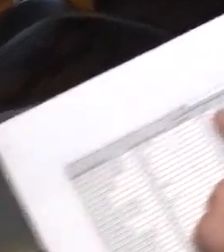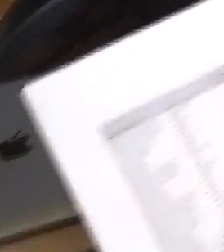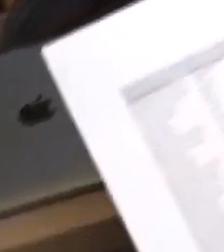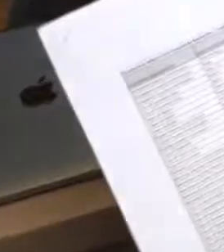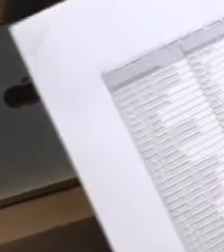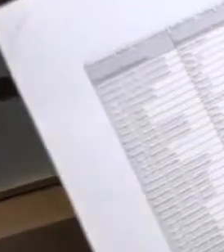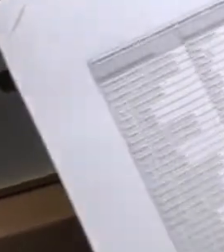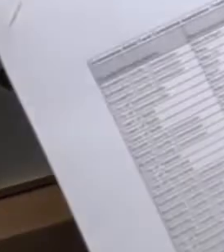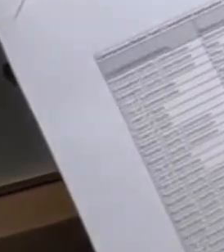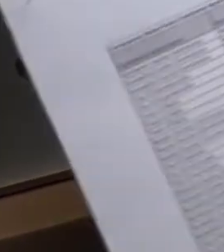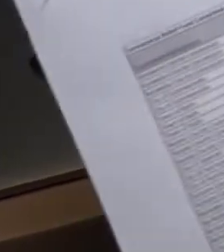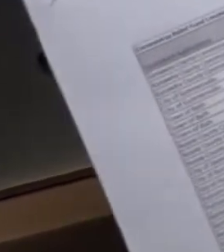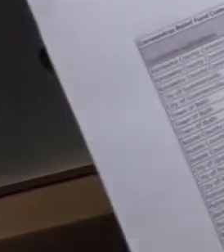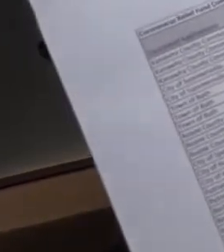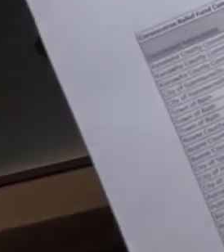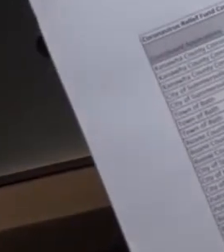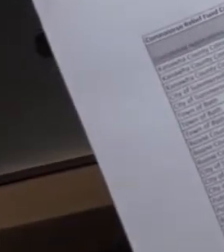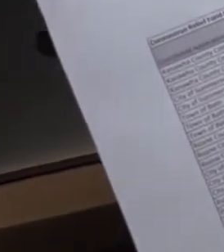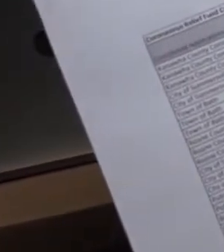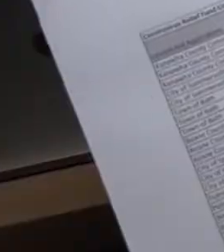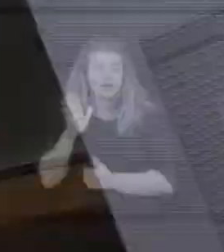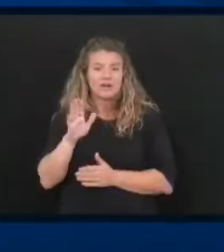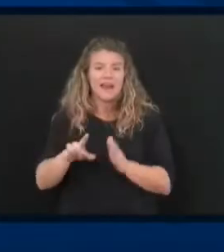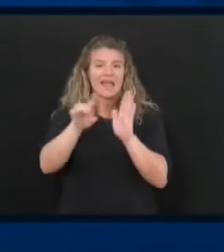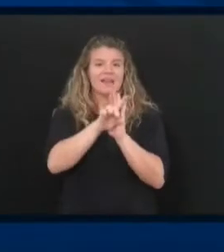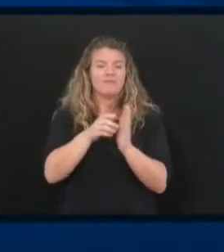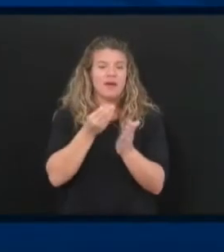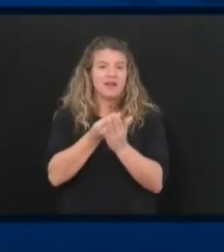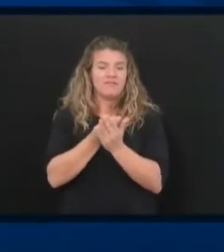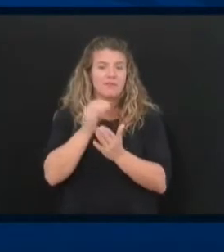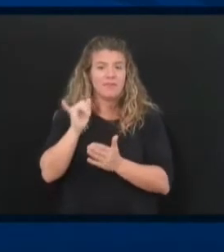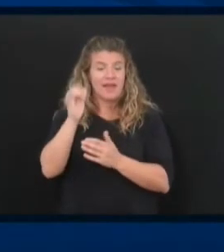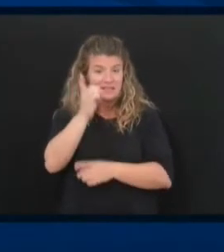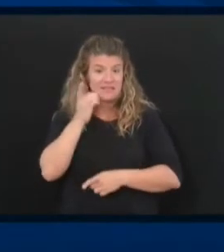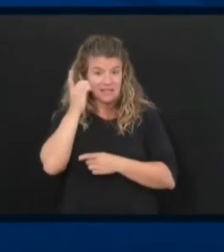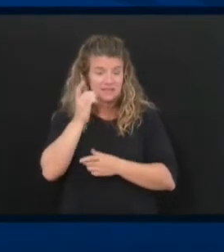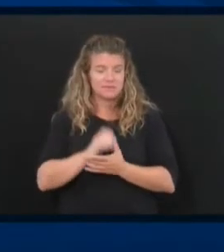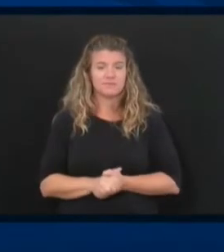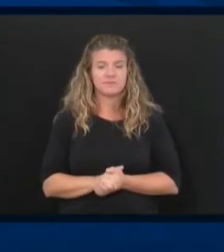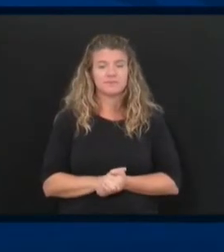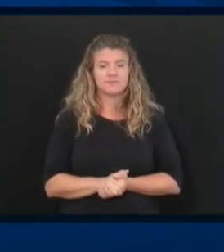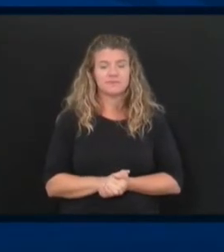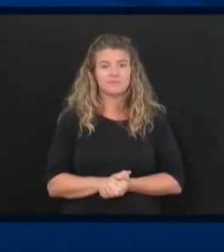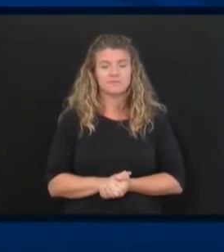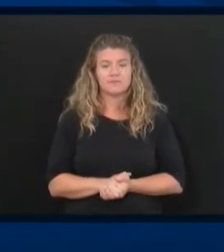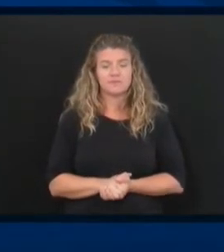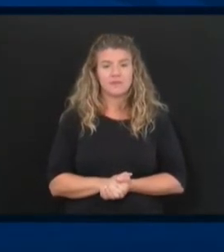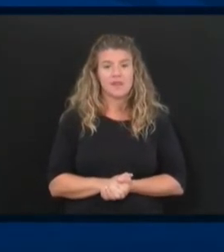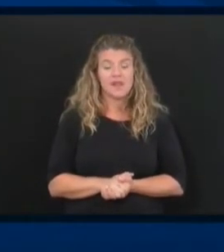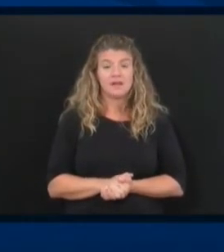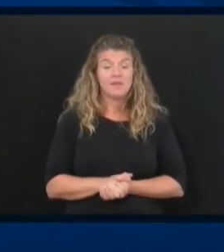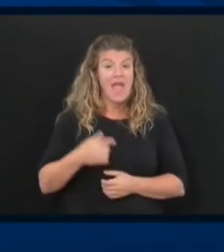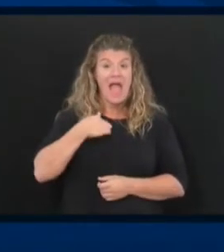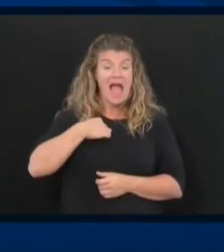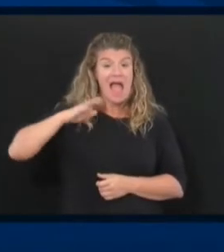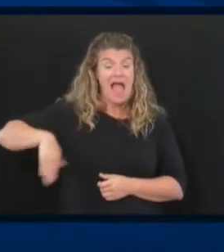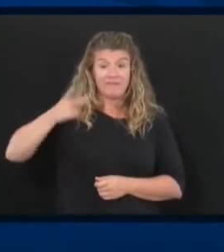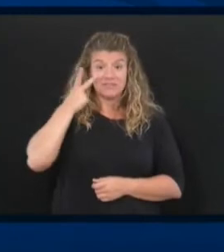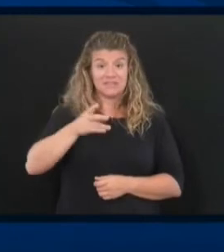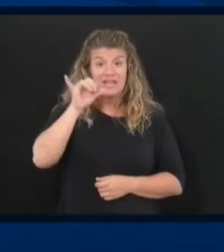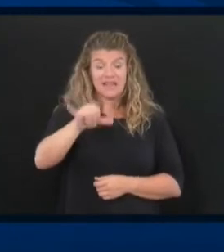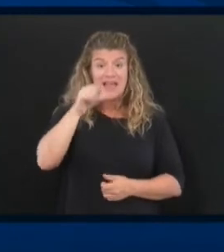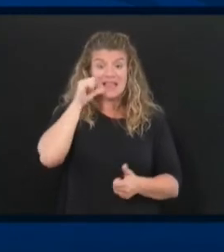small businesses, but the governor won't comply. I'm just wondering if it's on Salango for governor stationery, you